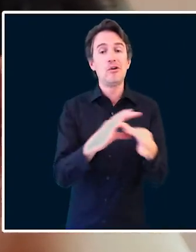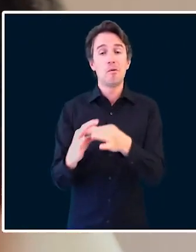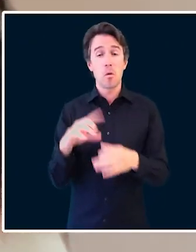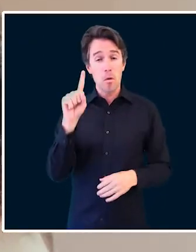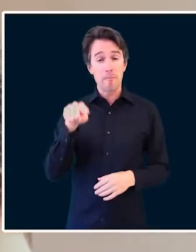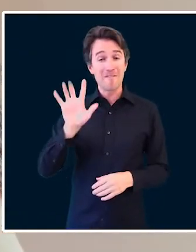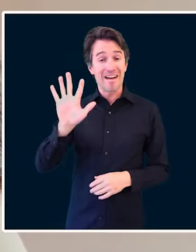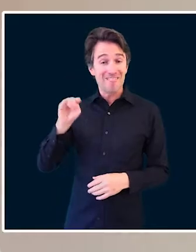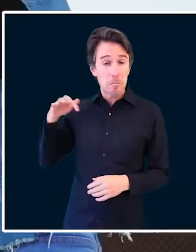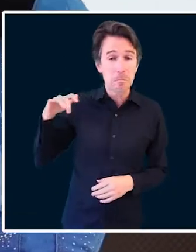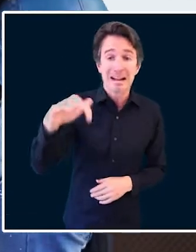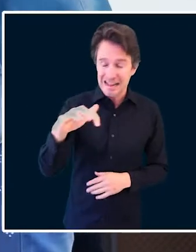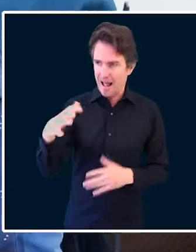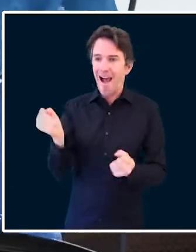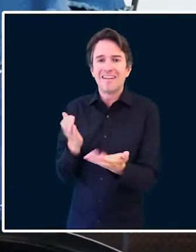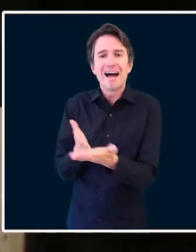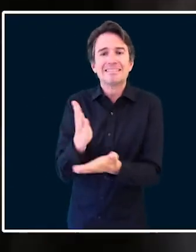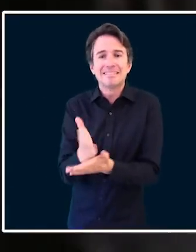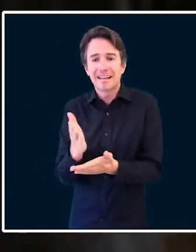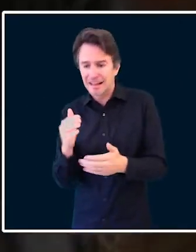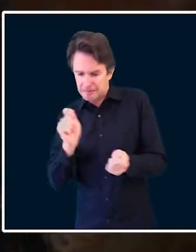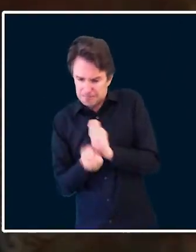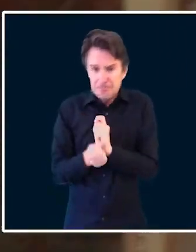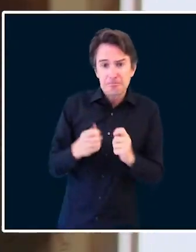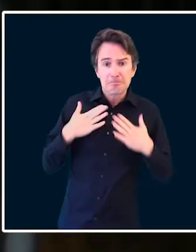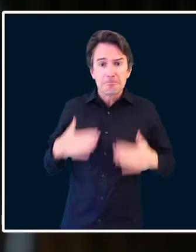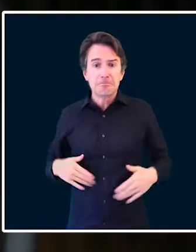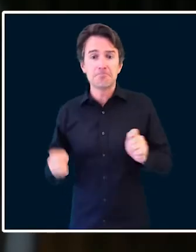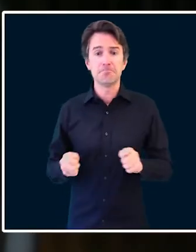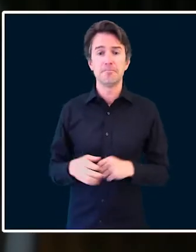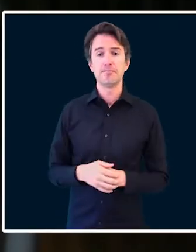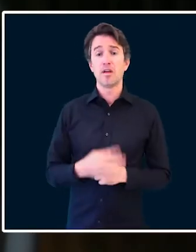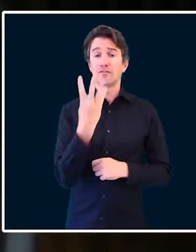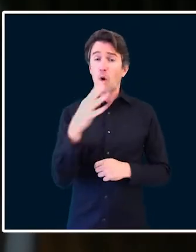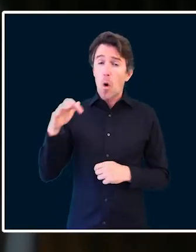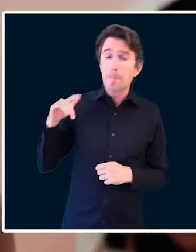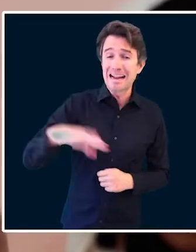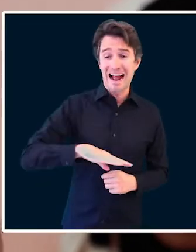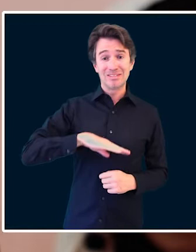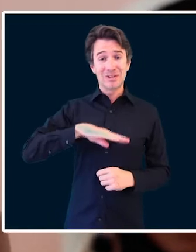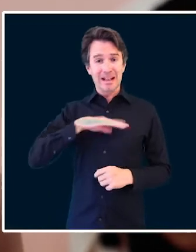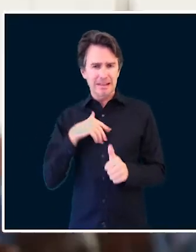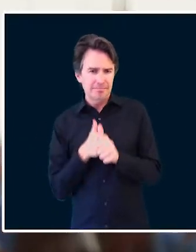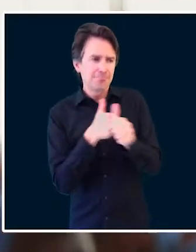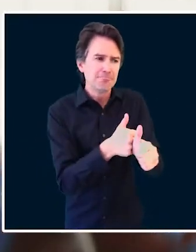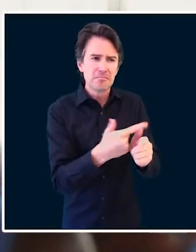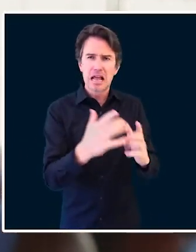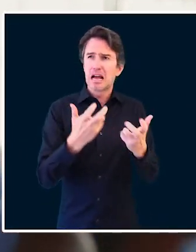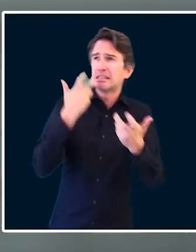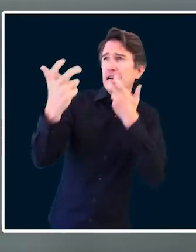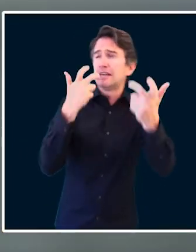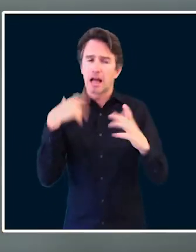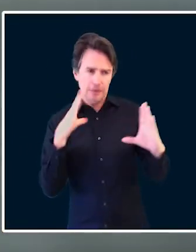Over 1.5 million children found access to their ability. With our help, 4 million adolescents made their voices